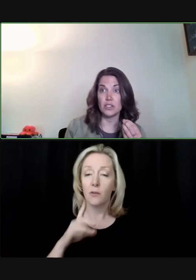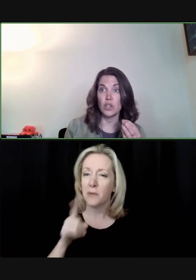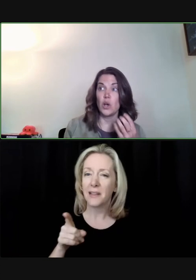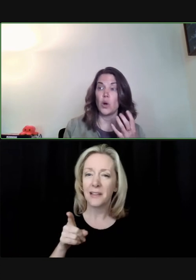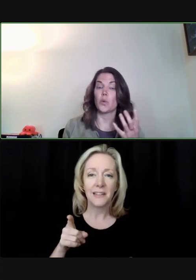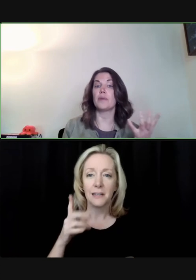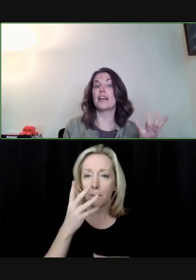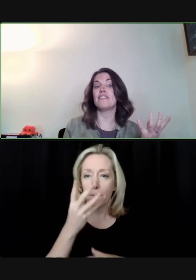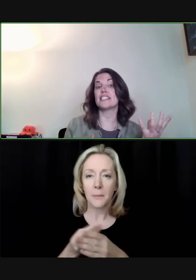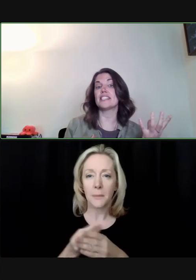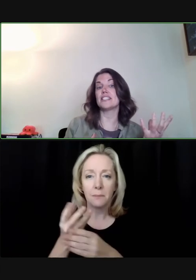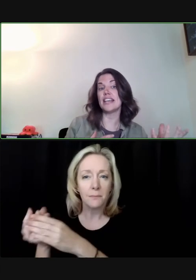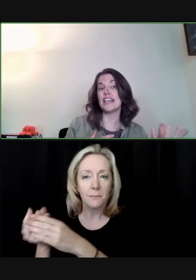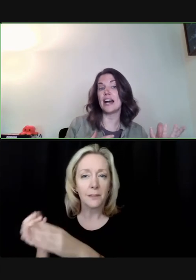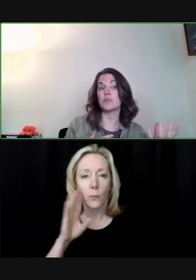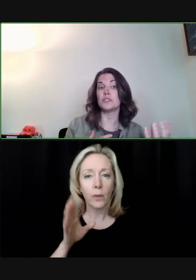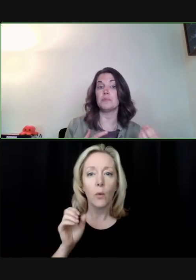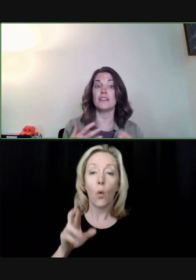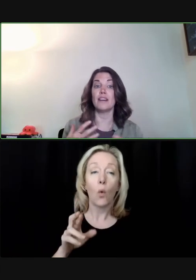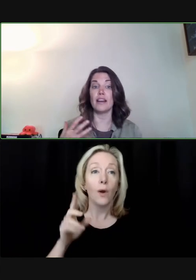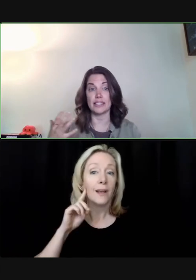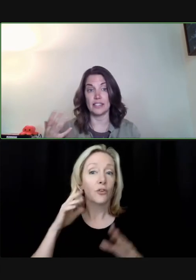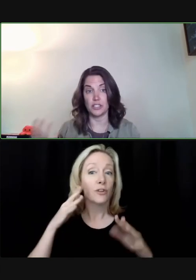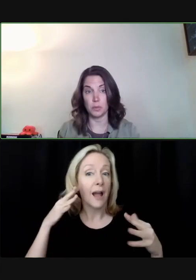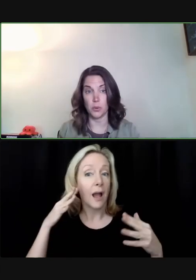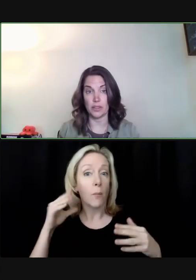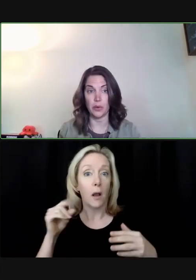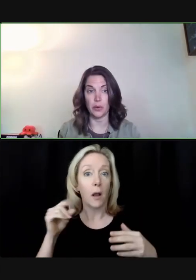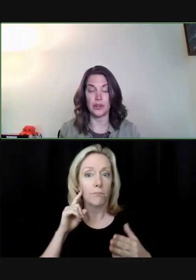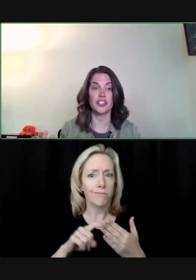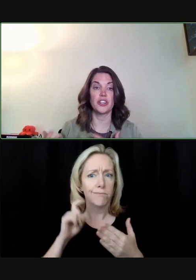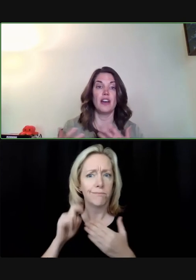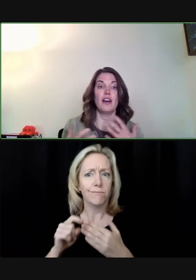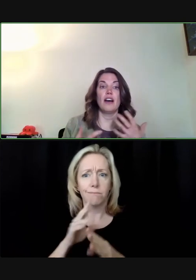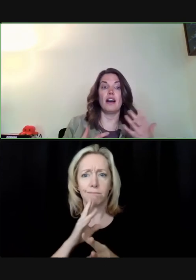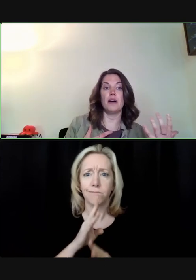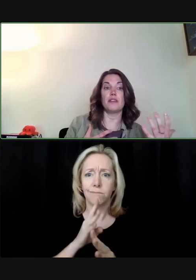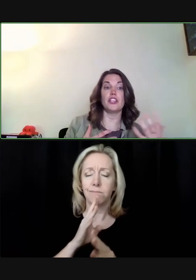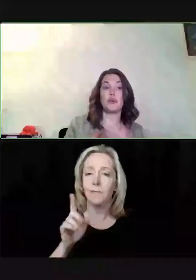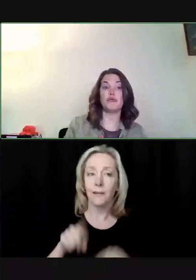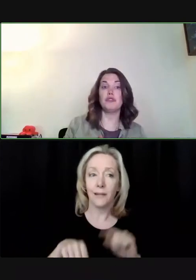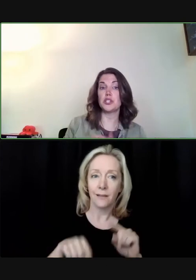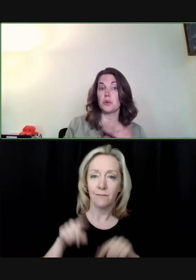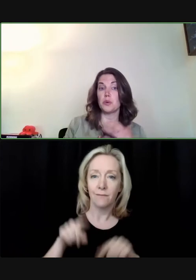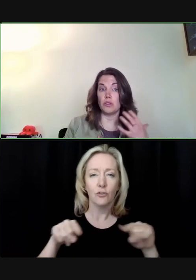bits and pieces, or they might have access to sound, but not access to spoken language.